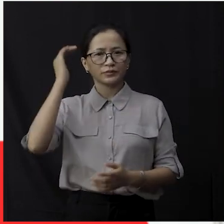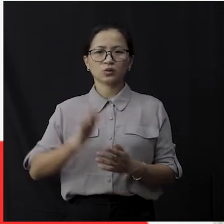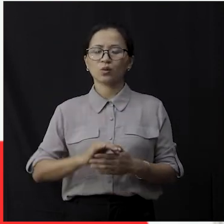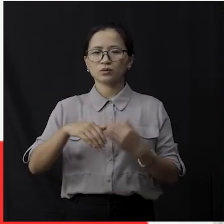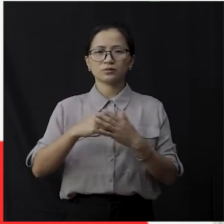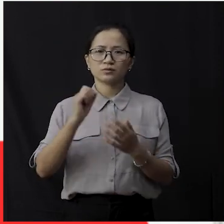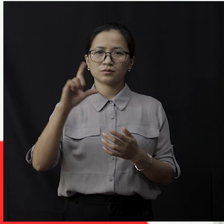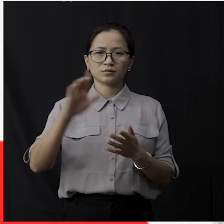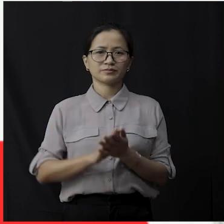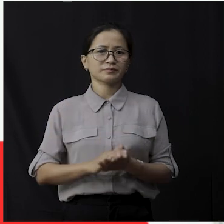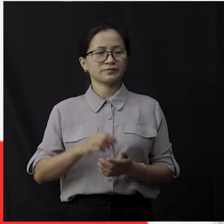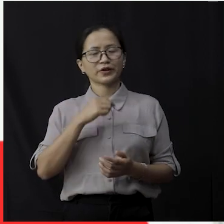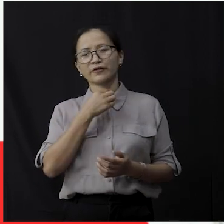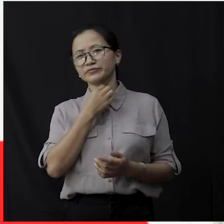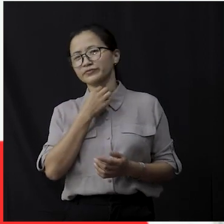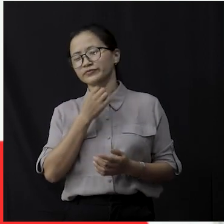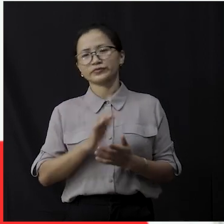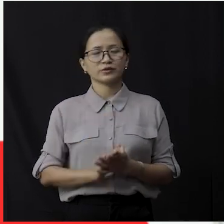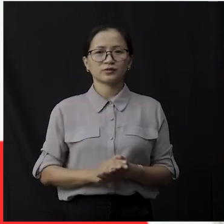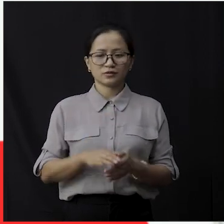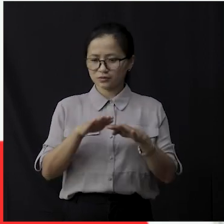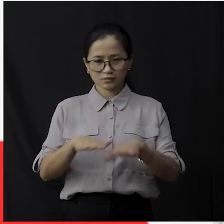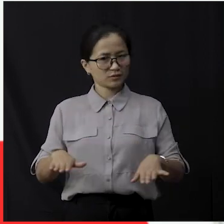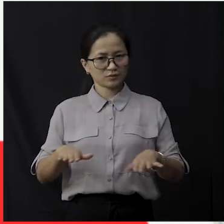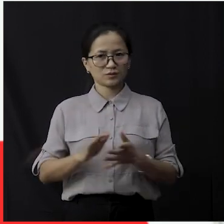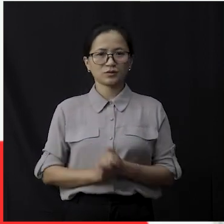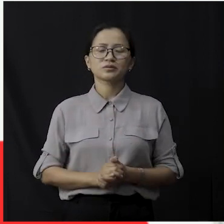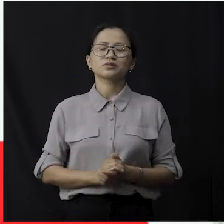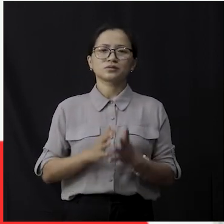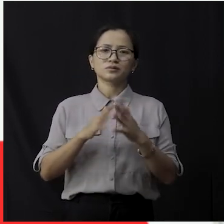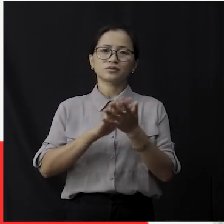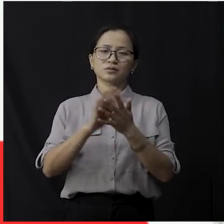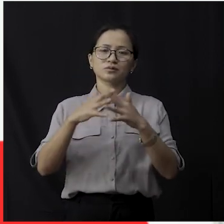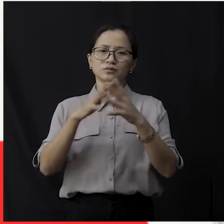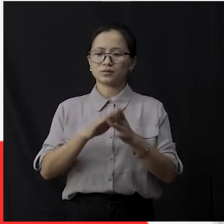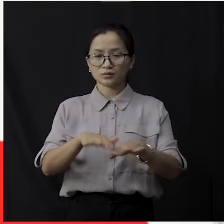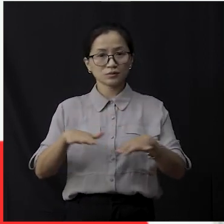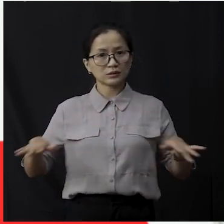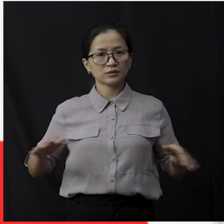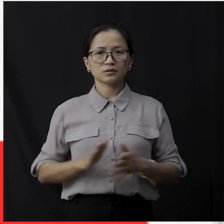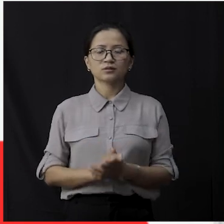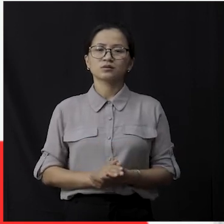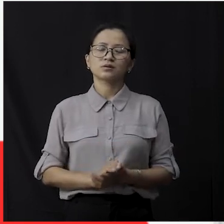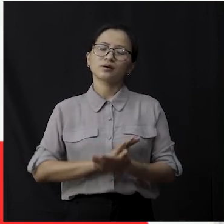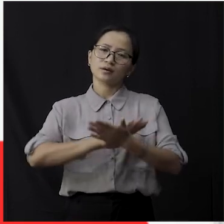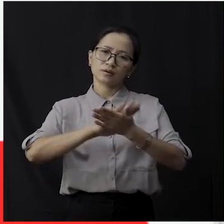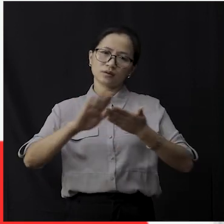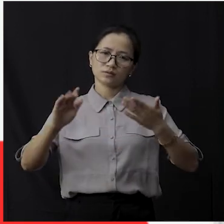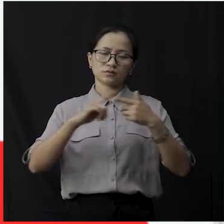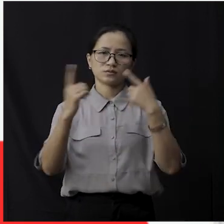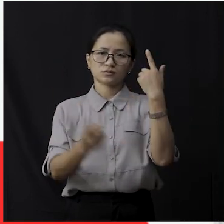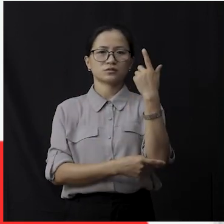2 students, you are smart kid. You are going to do this homework. Okay? So students, that comes to the